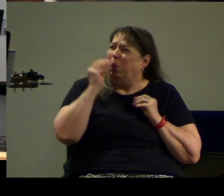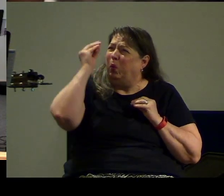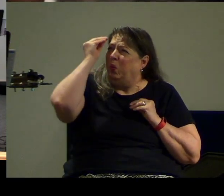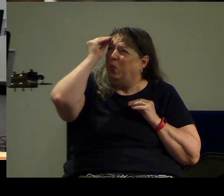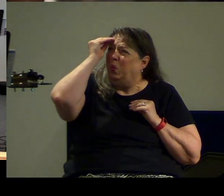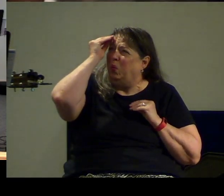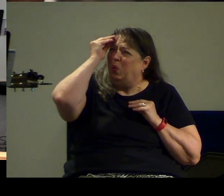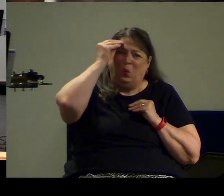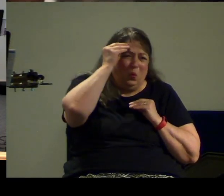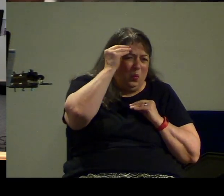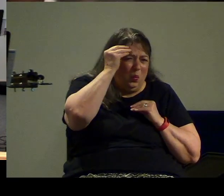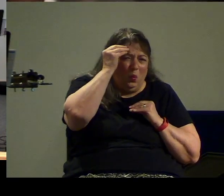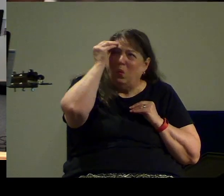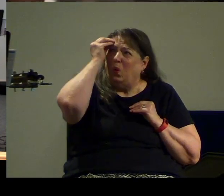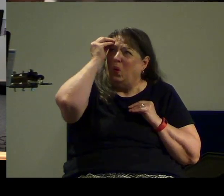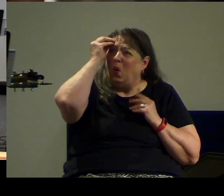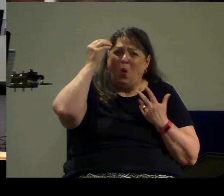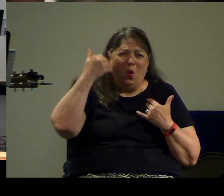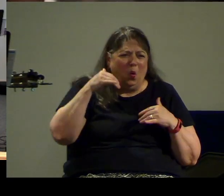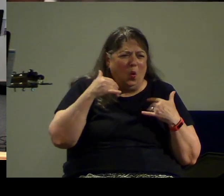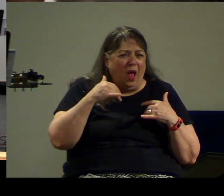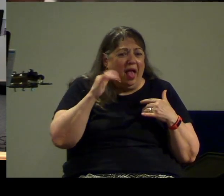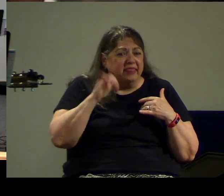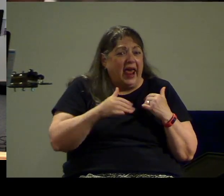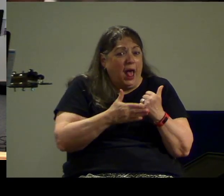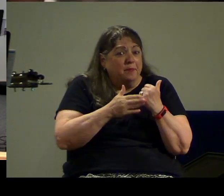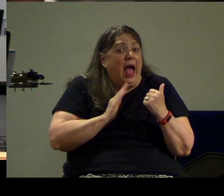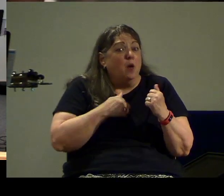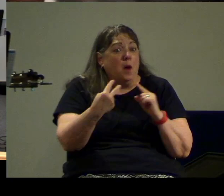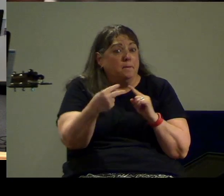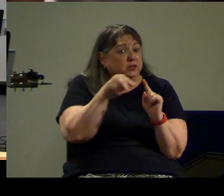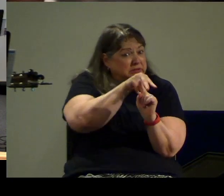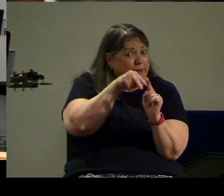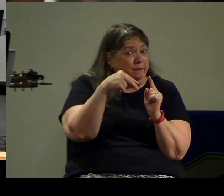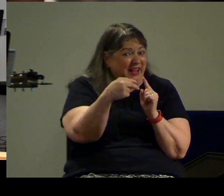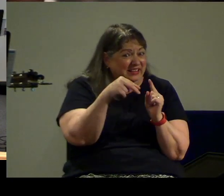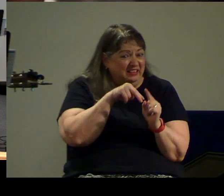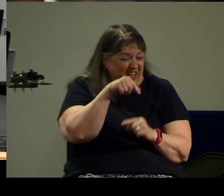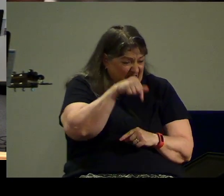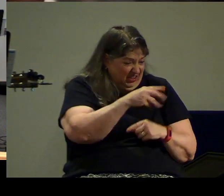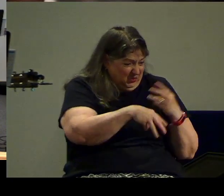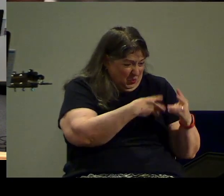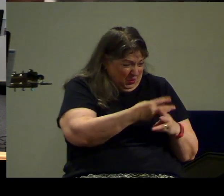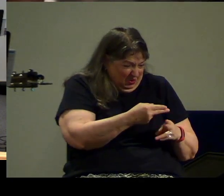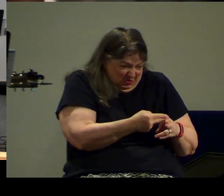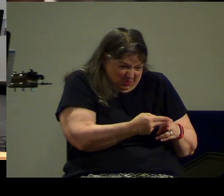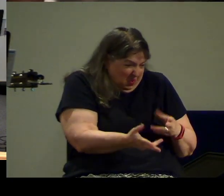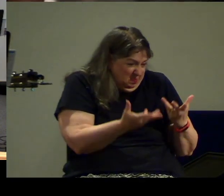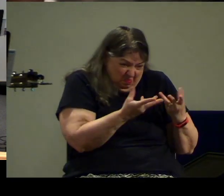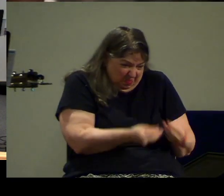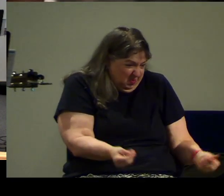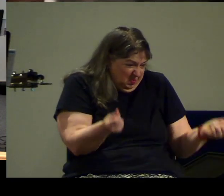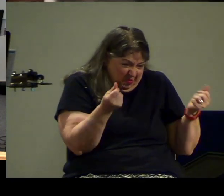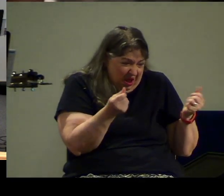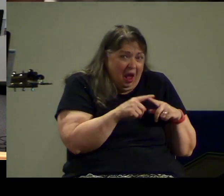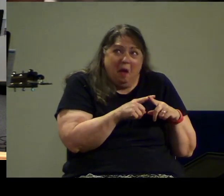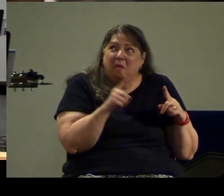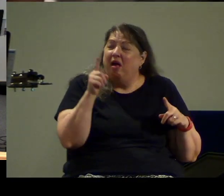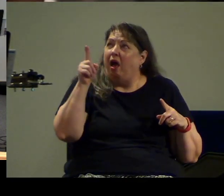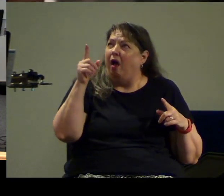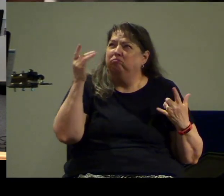can live with the perspective that all of this will burn one day, but the kingdom of